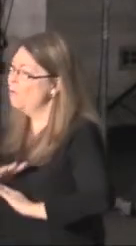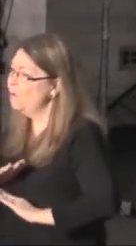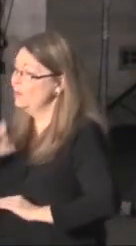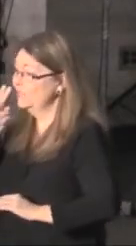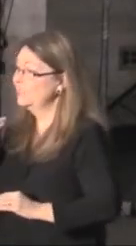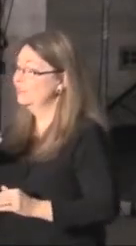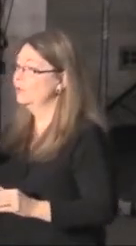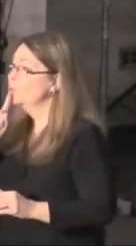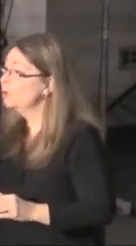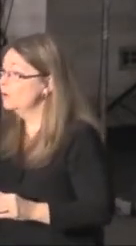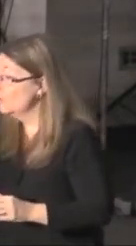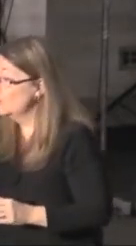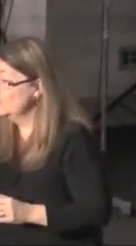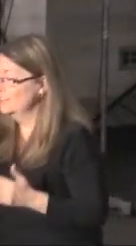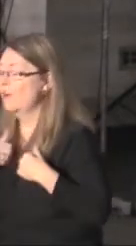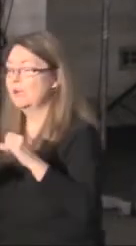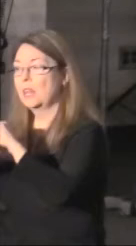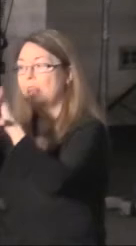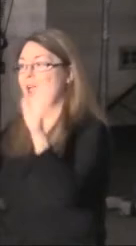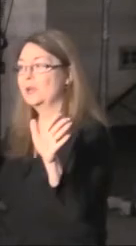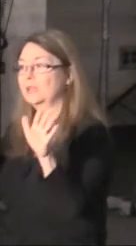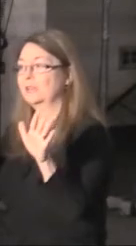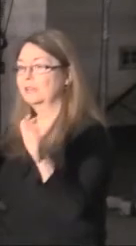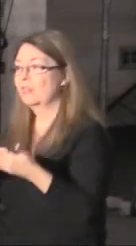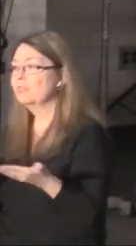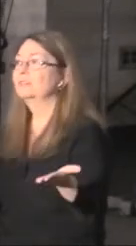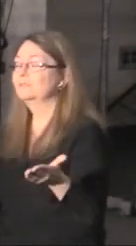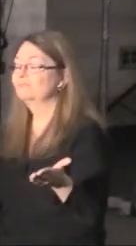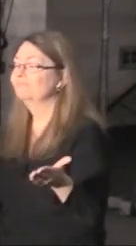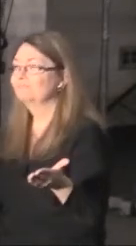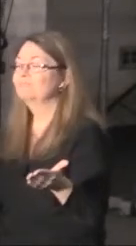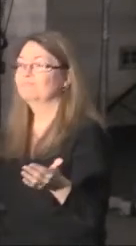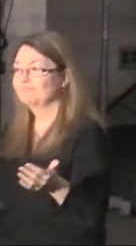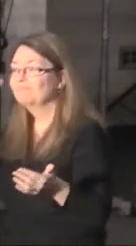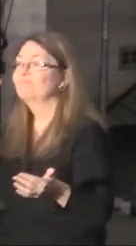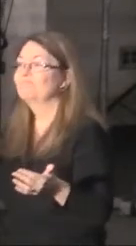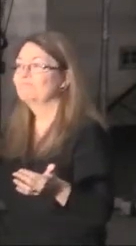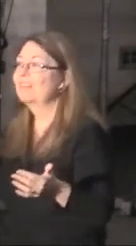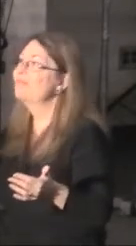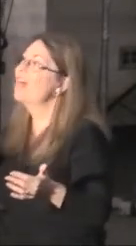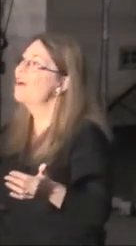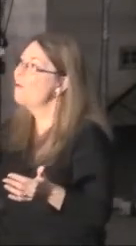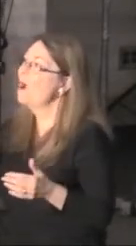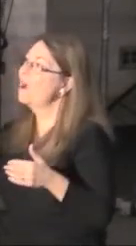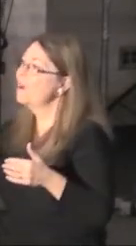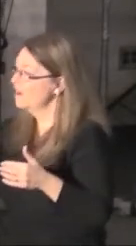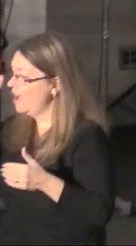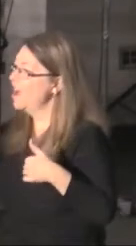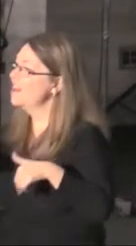reason and purpose behind things? You get clarity. Things are known. Oh, we say, this is why God permitted that to